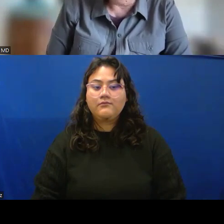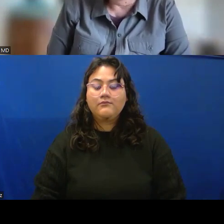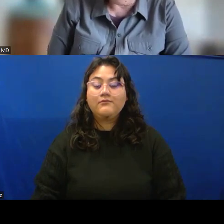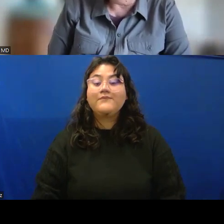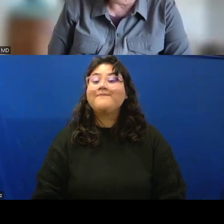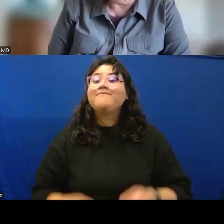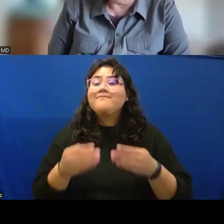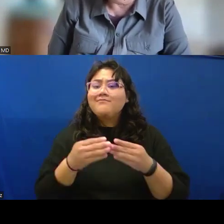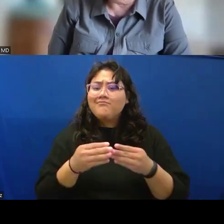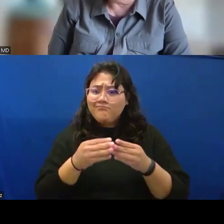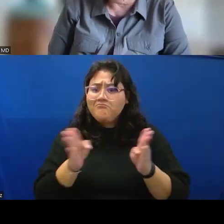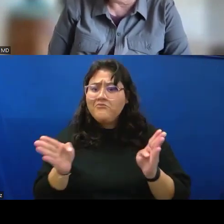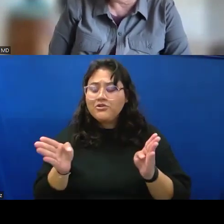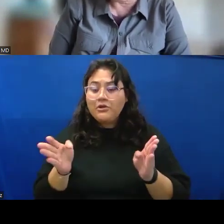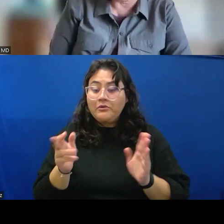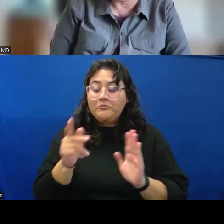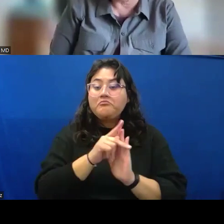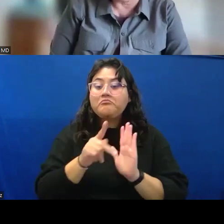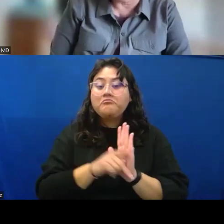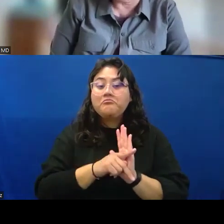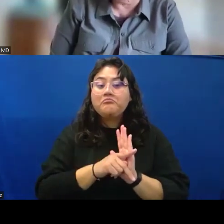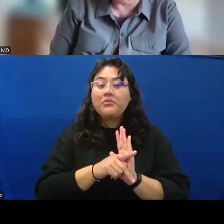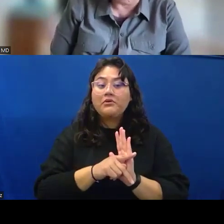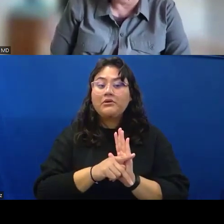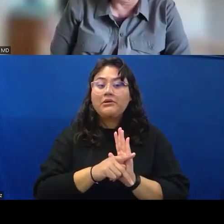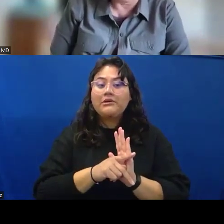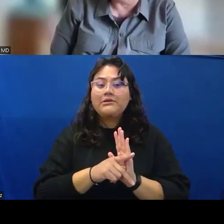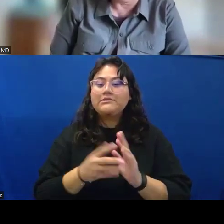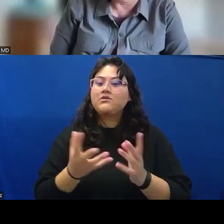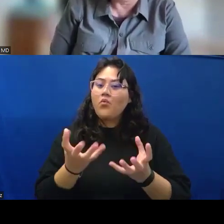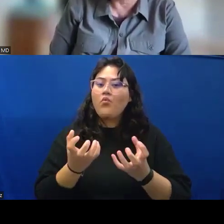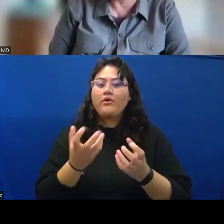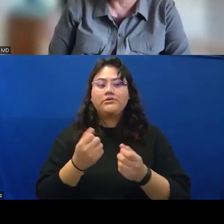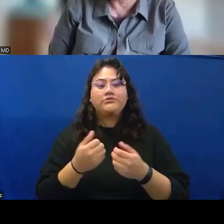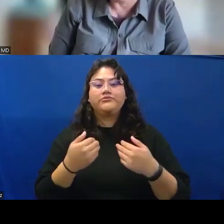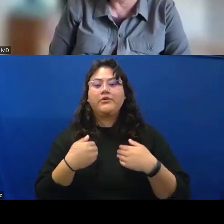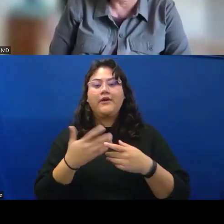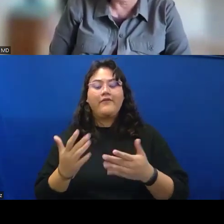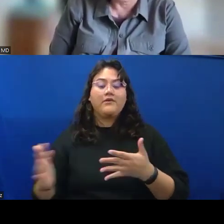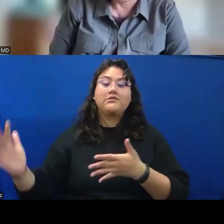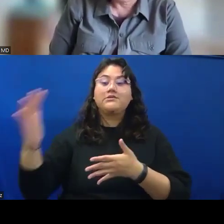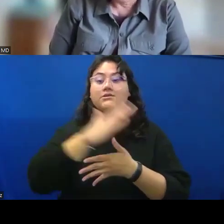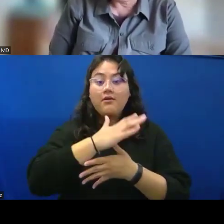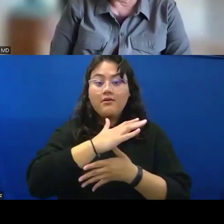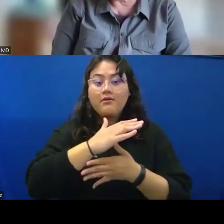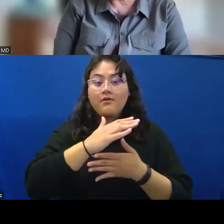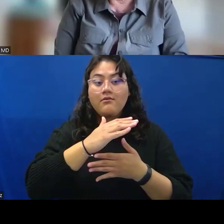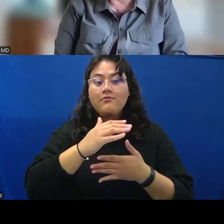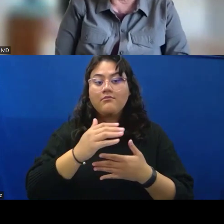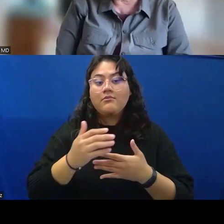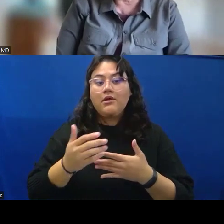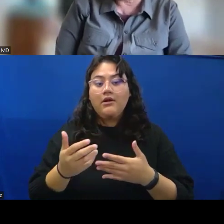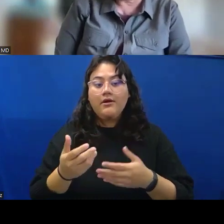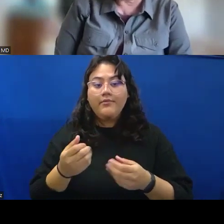Generally, policy statements are thought of as state-of-the-art guidelines and recommendations for best practice, with explanations